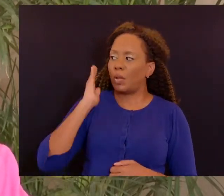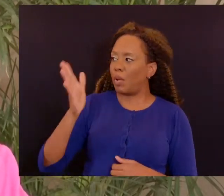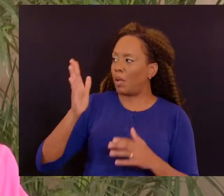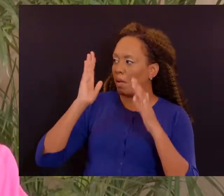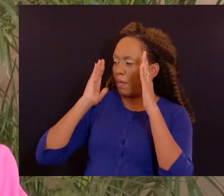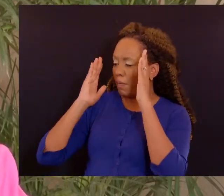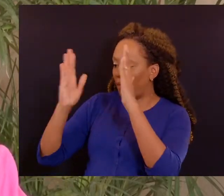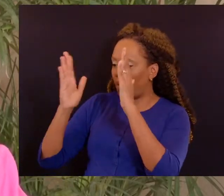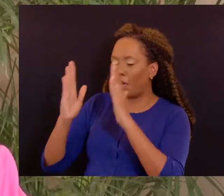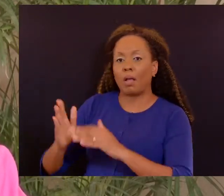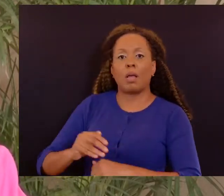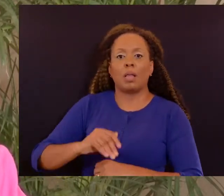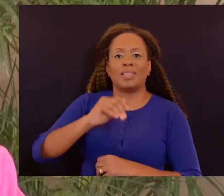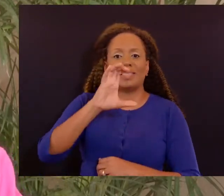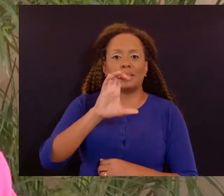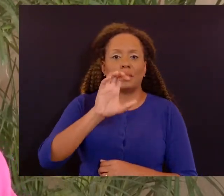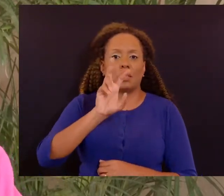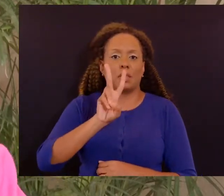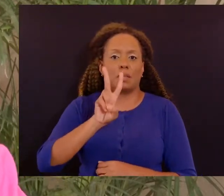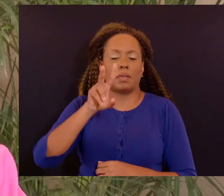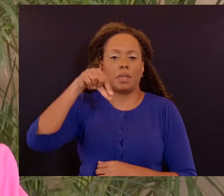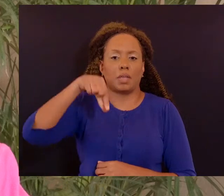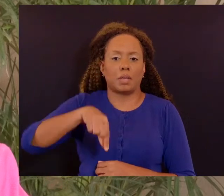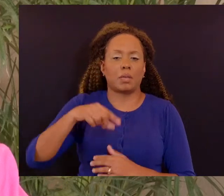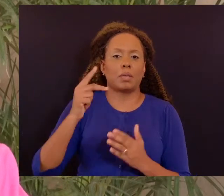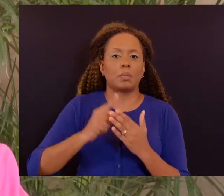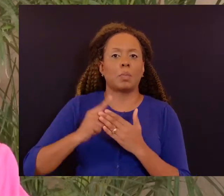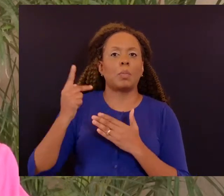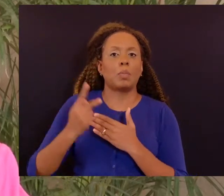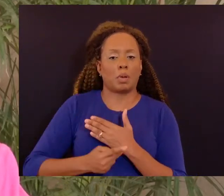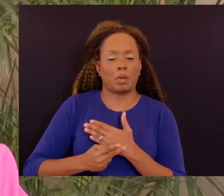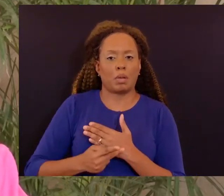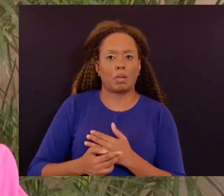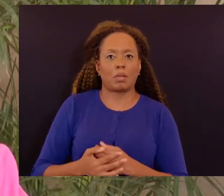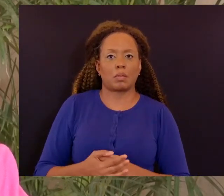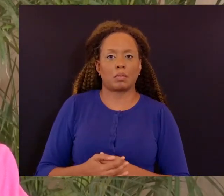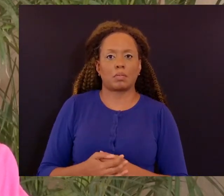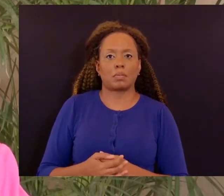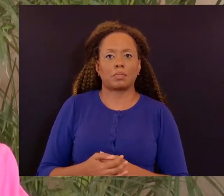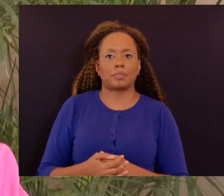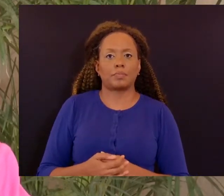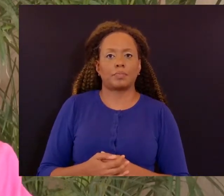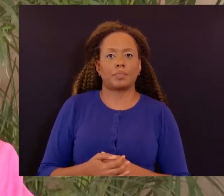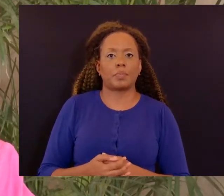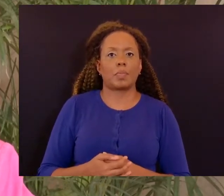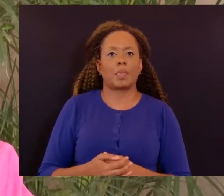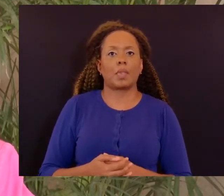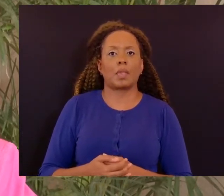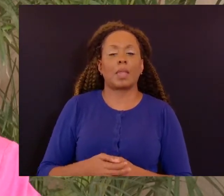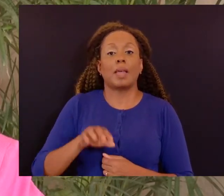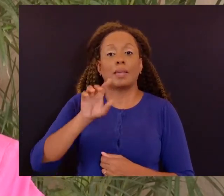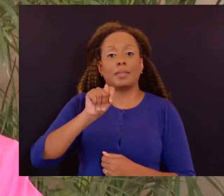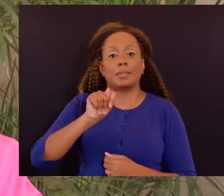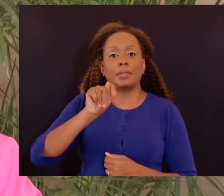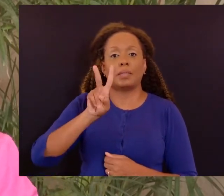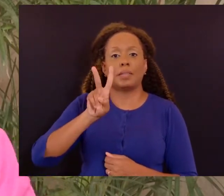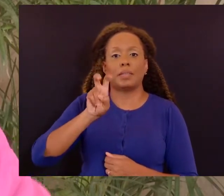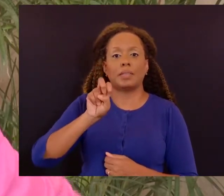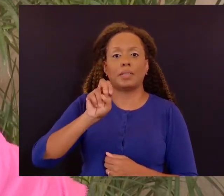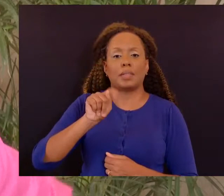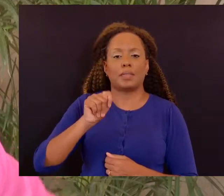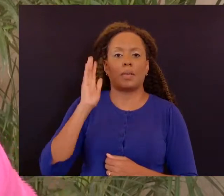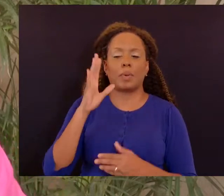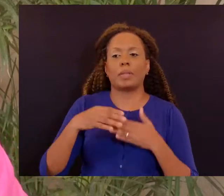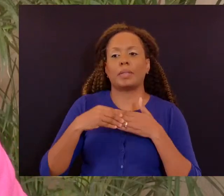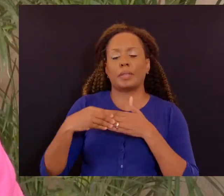on CVQ programming, which is going to be led by the TVET Council. And this